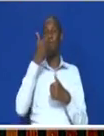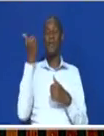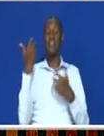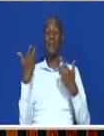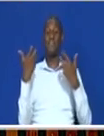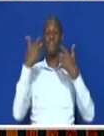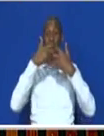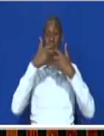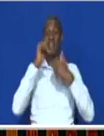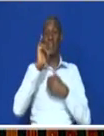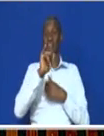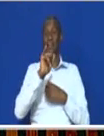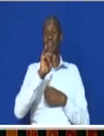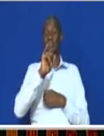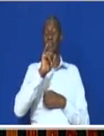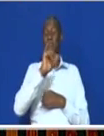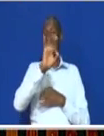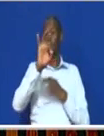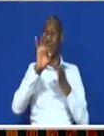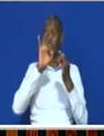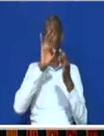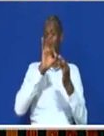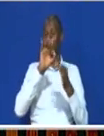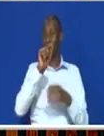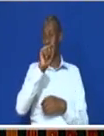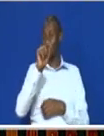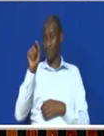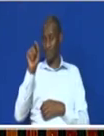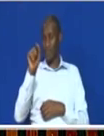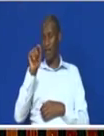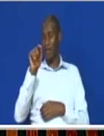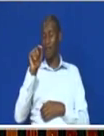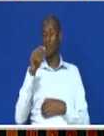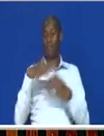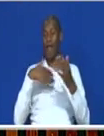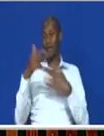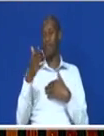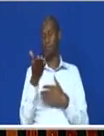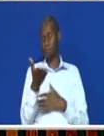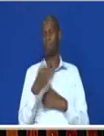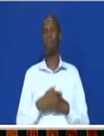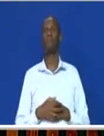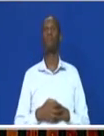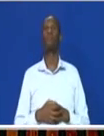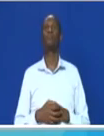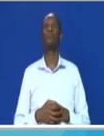fits in that particular blank space. Let us look at this clause test.